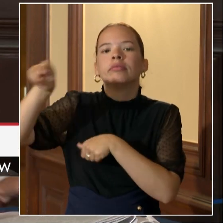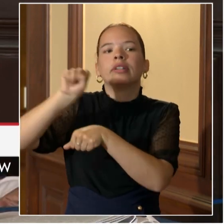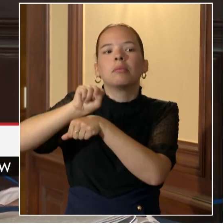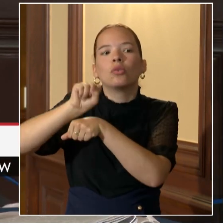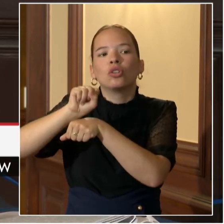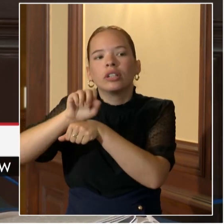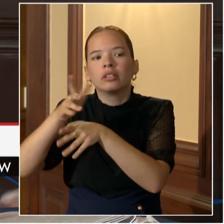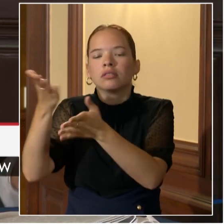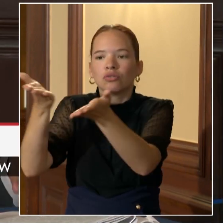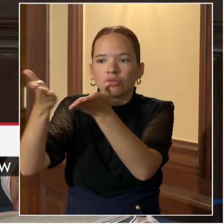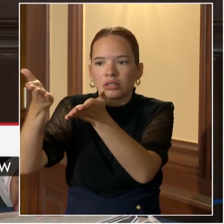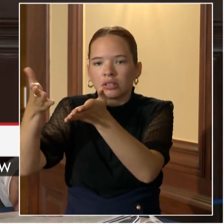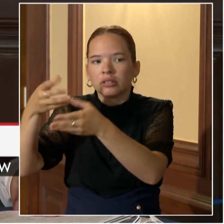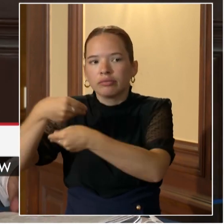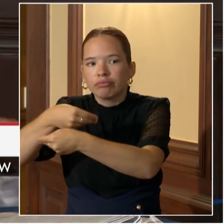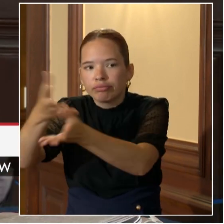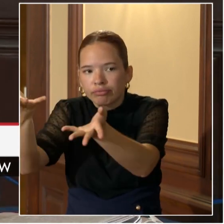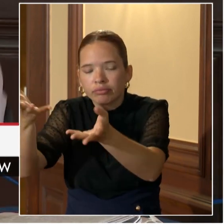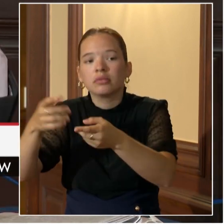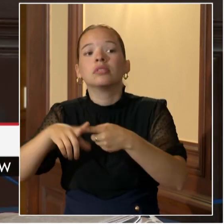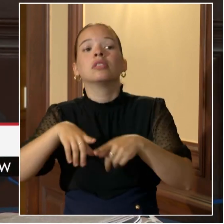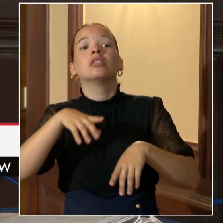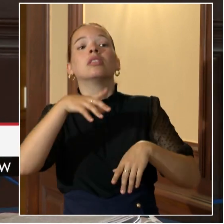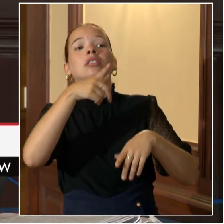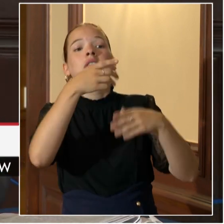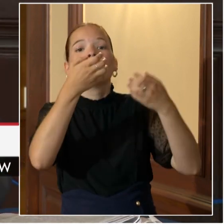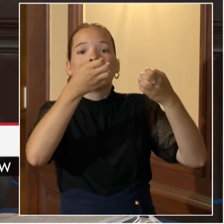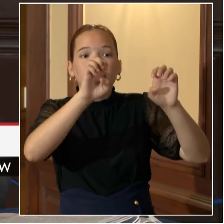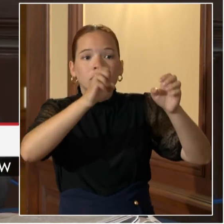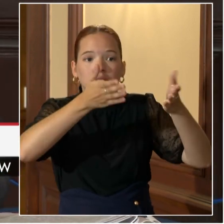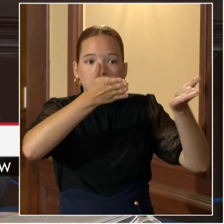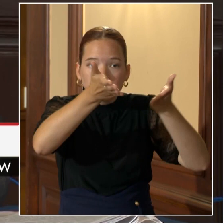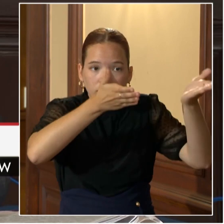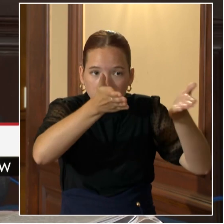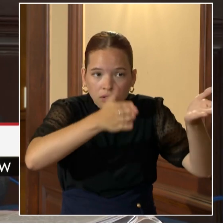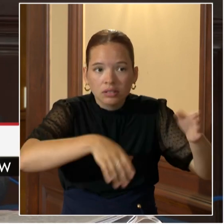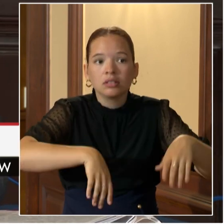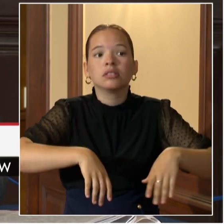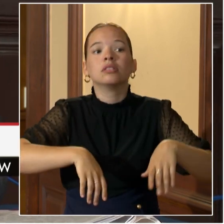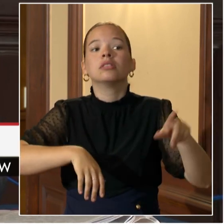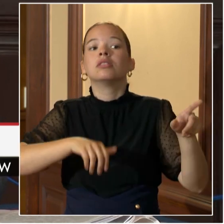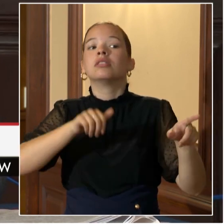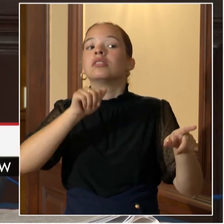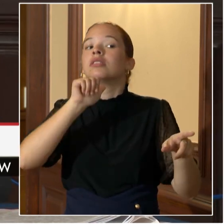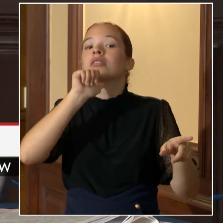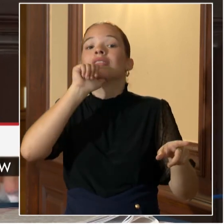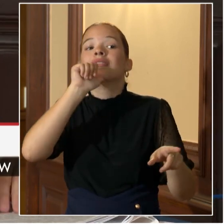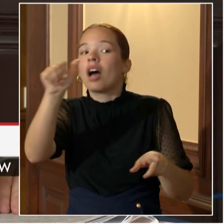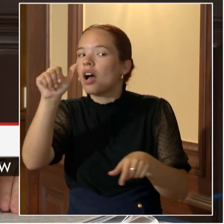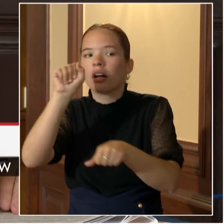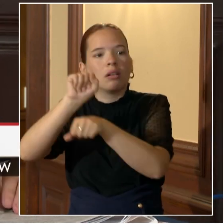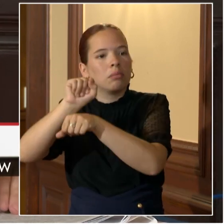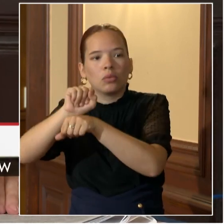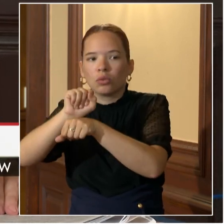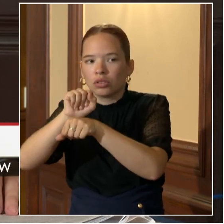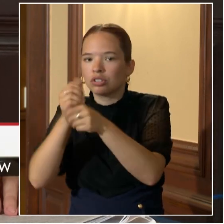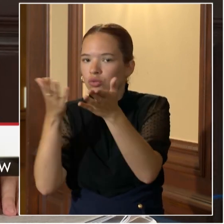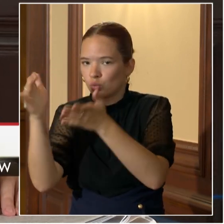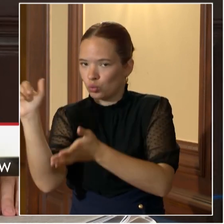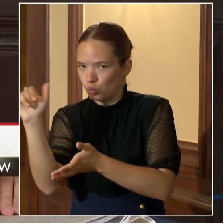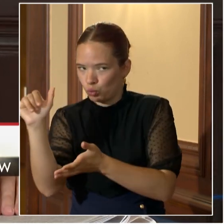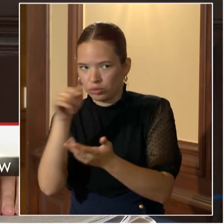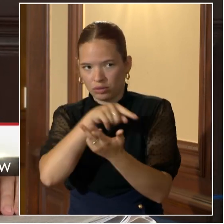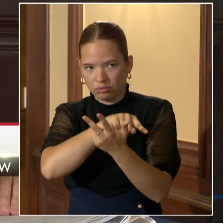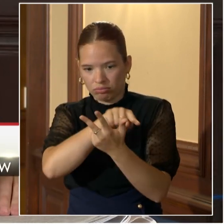and $105,000 in non-personnel services to fund statehood initiatives subject to allocation by the New Columbia Statehood